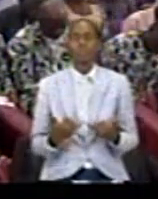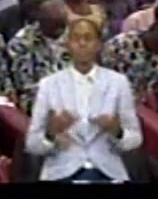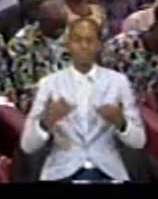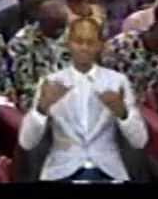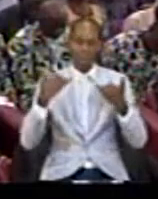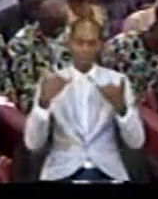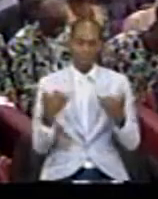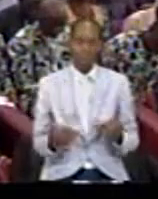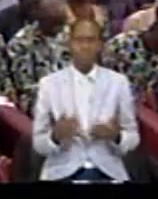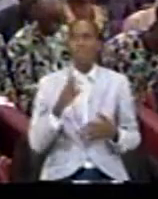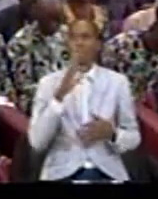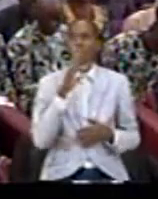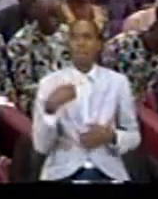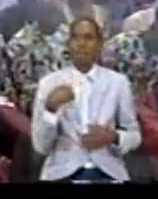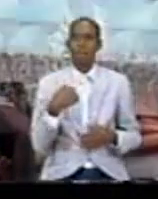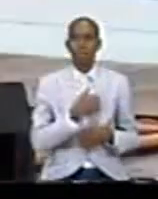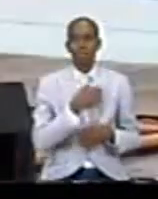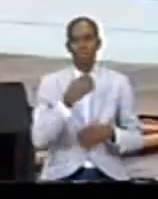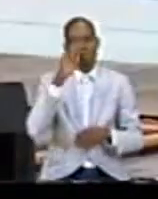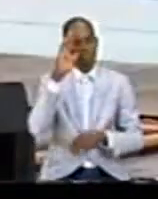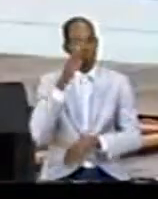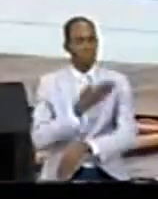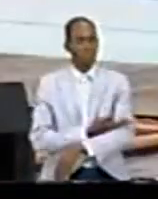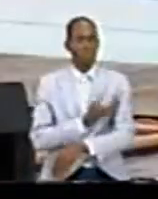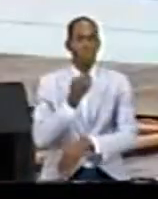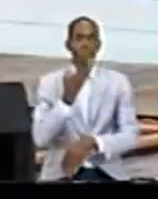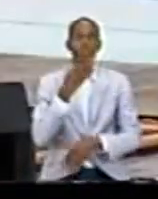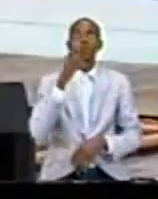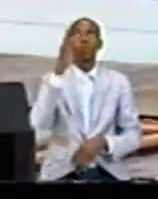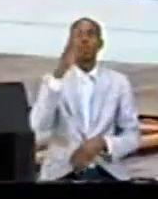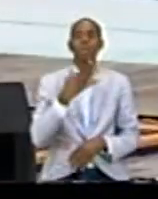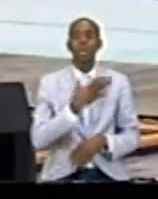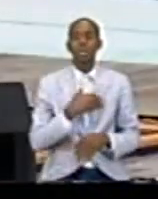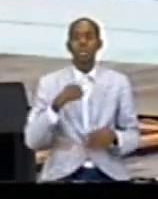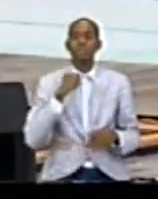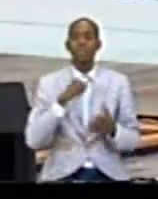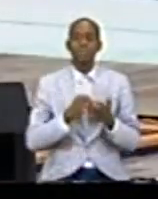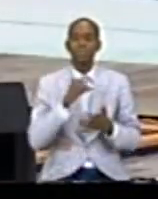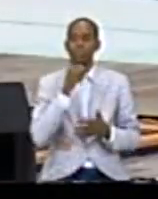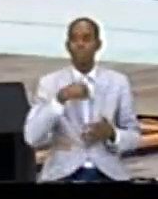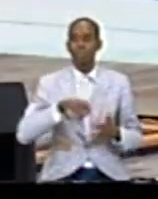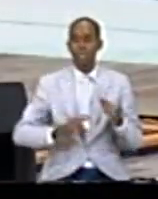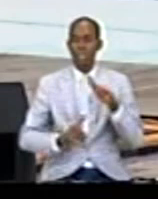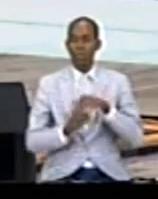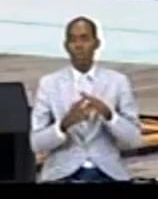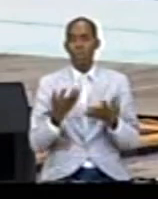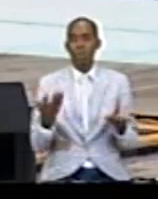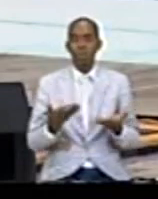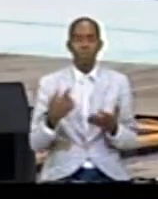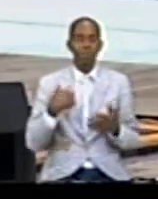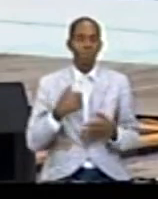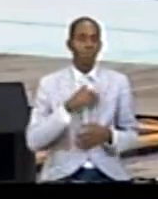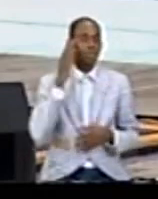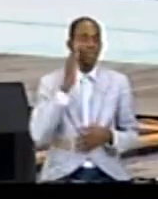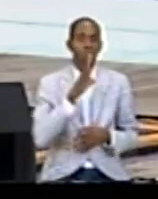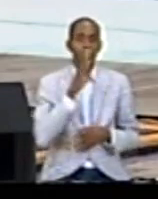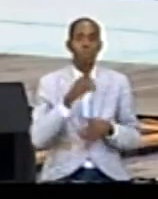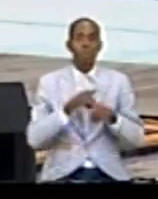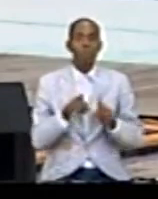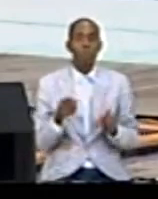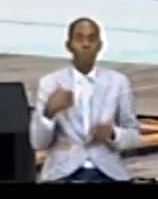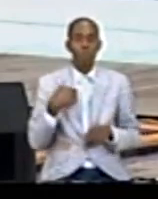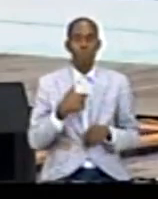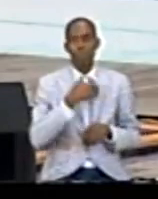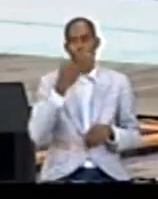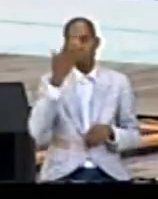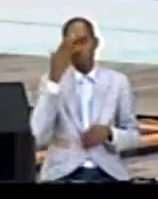Now are we the sons of God, and it does not yet appear what we shall be. But we know that